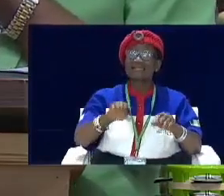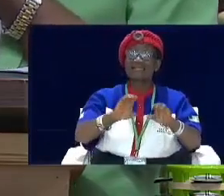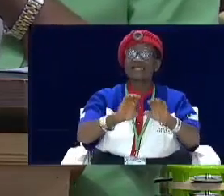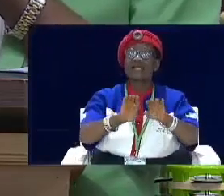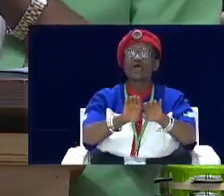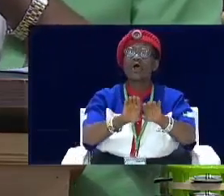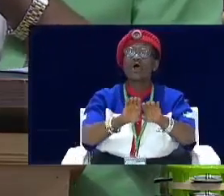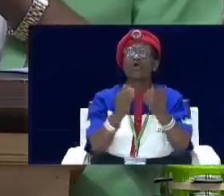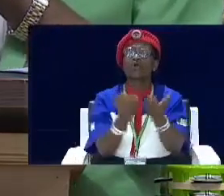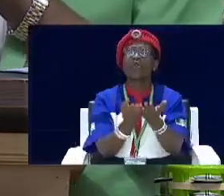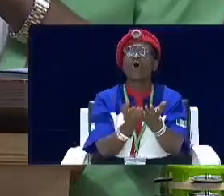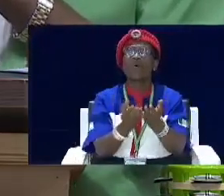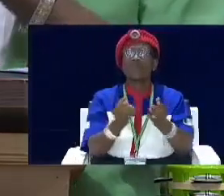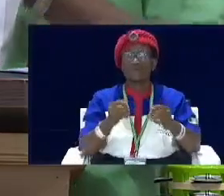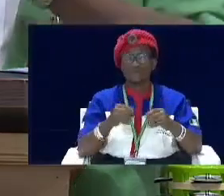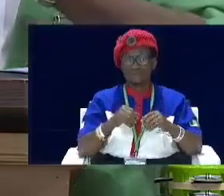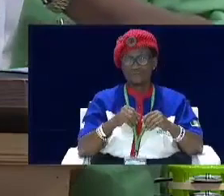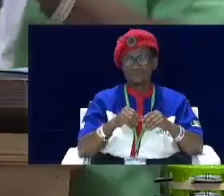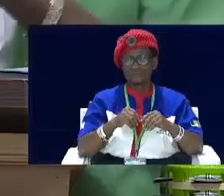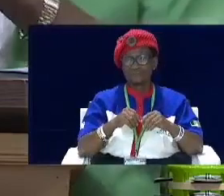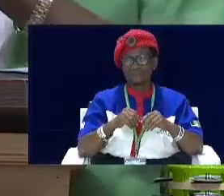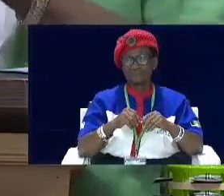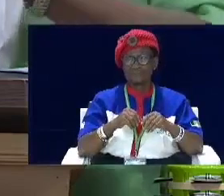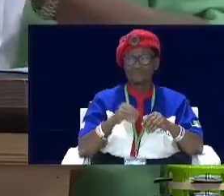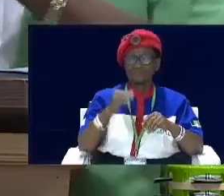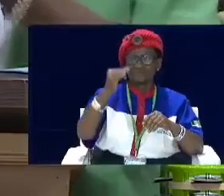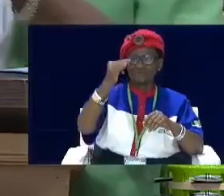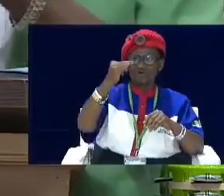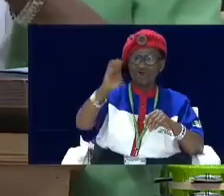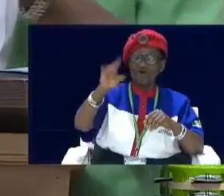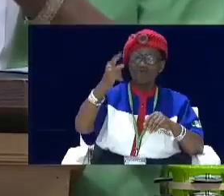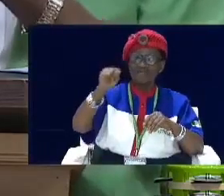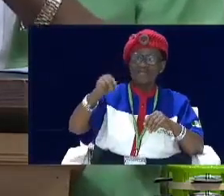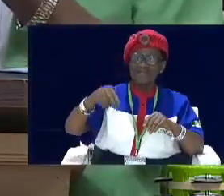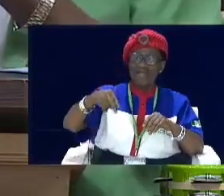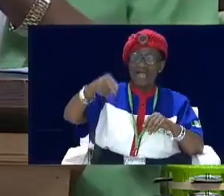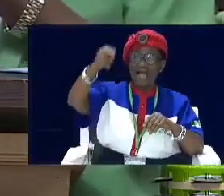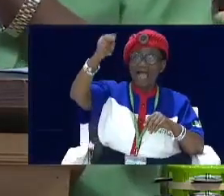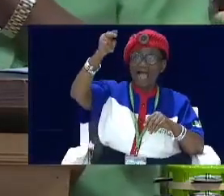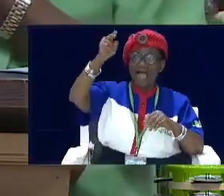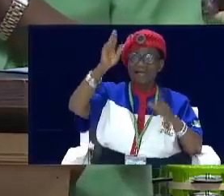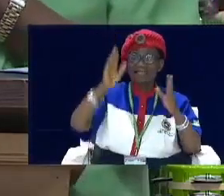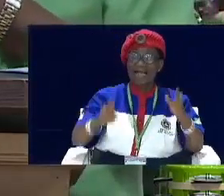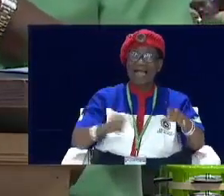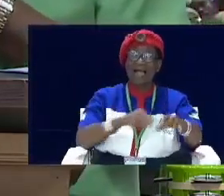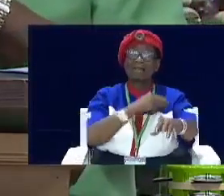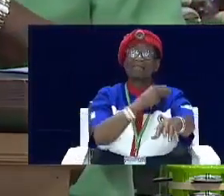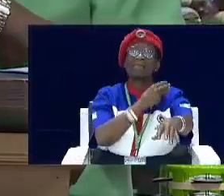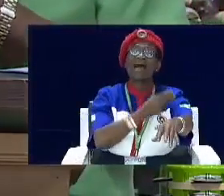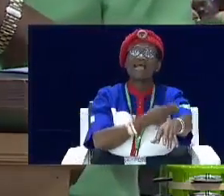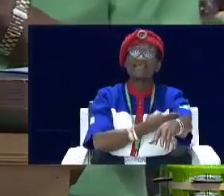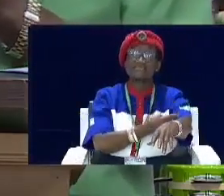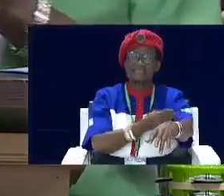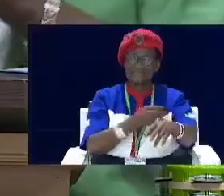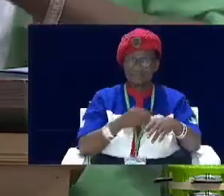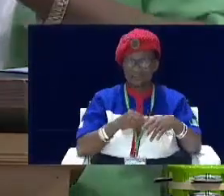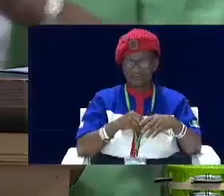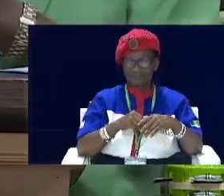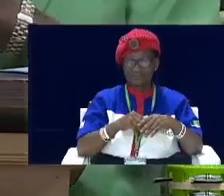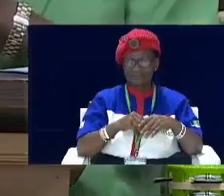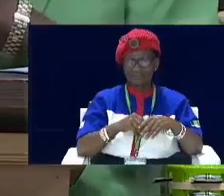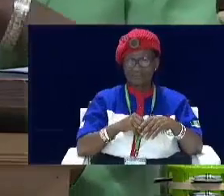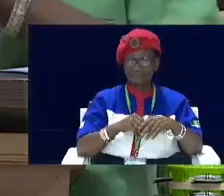kan of the high and mighty. Awọn alagbara.